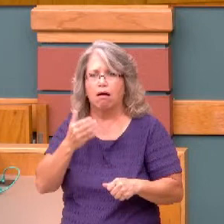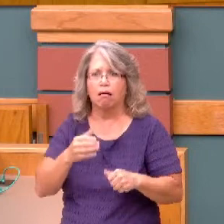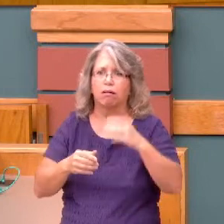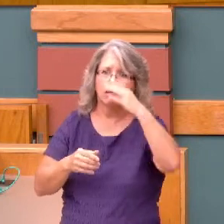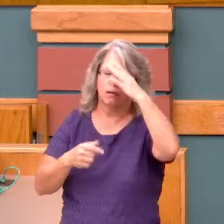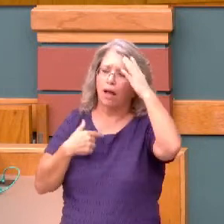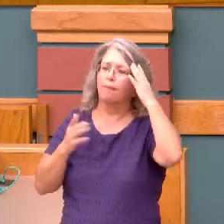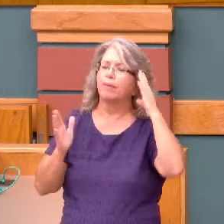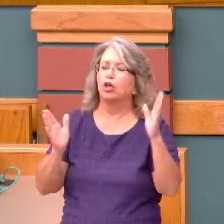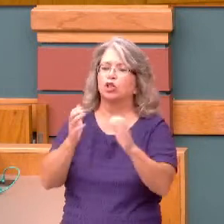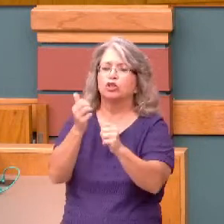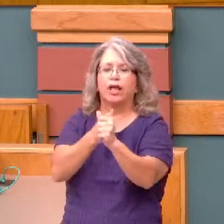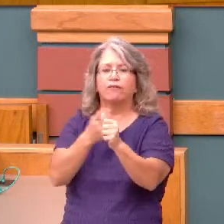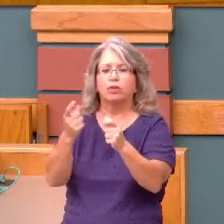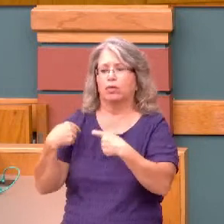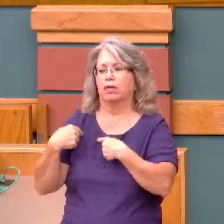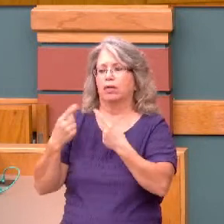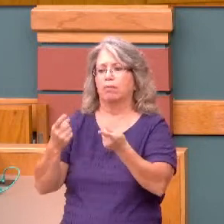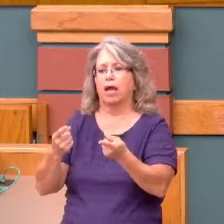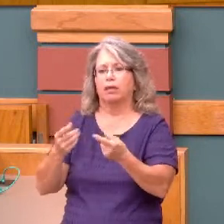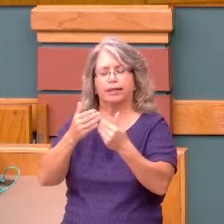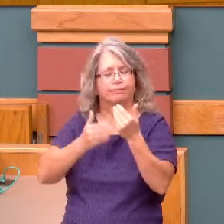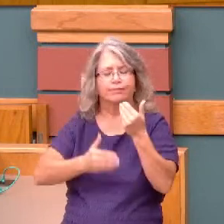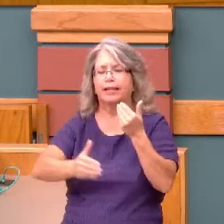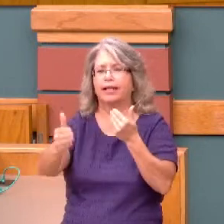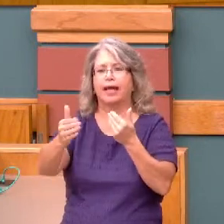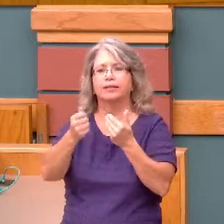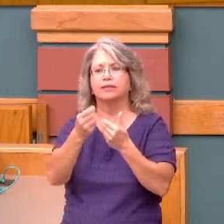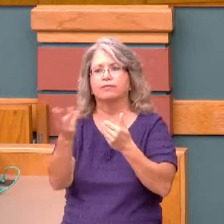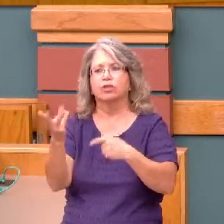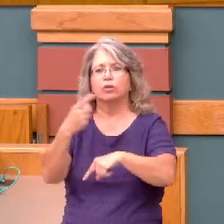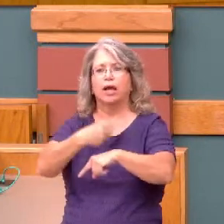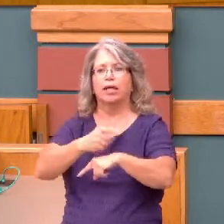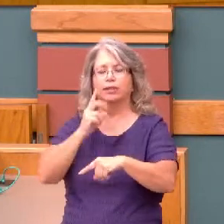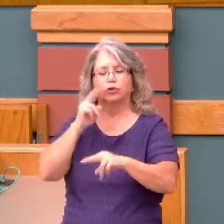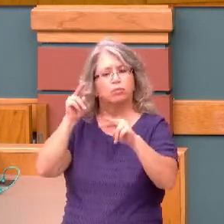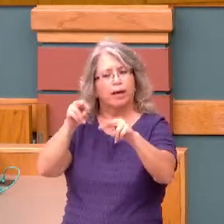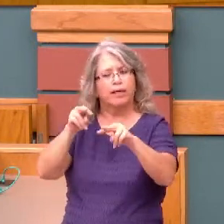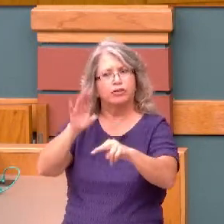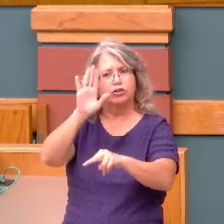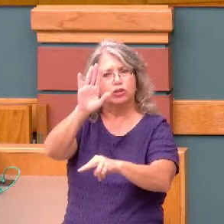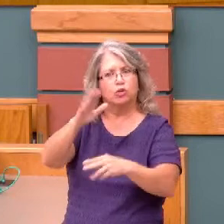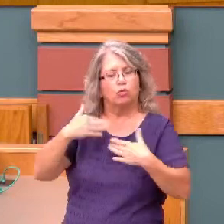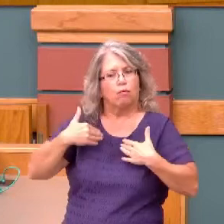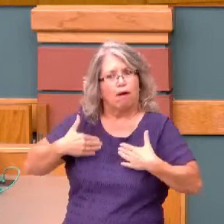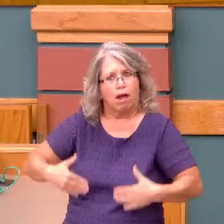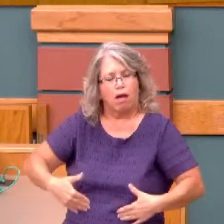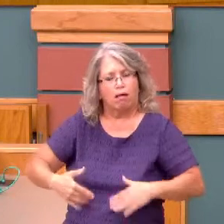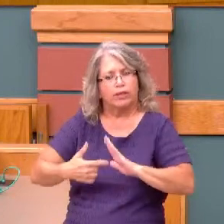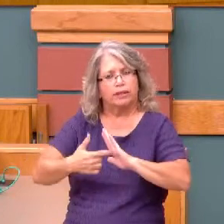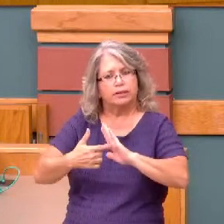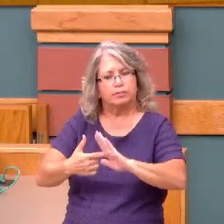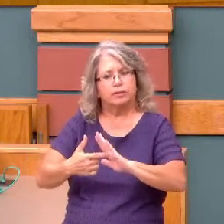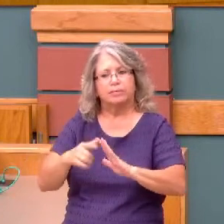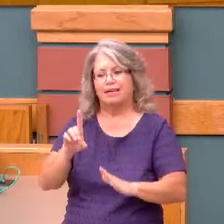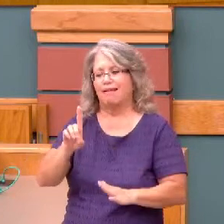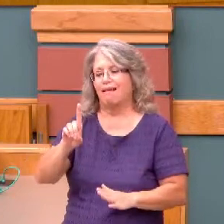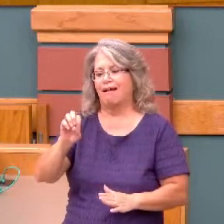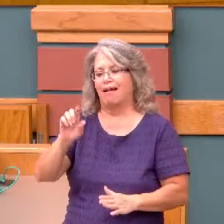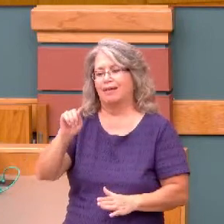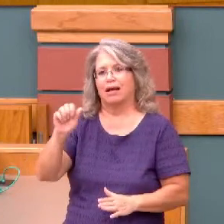condition. Delta moves quickly. It particularly invades